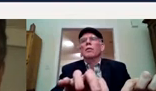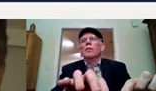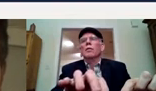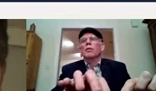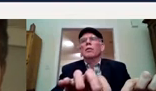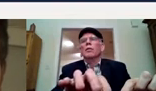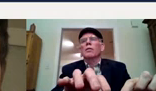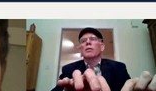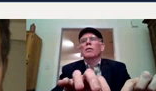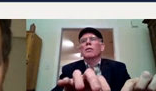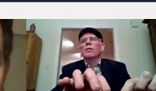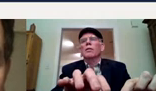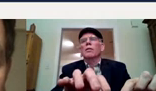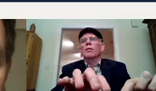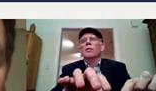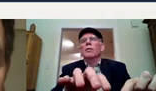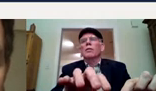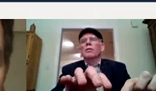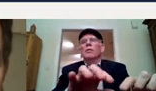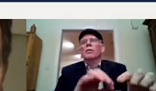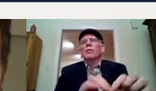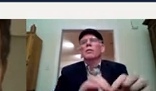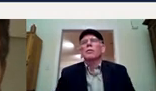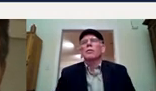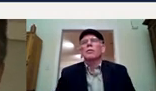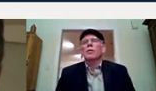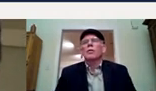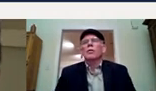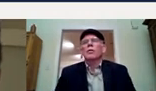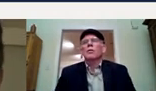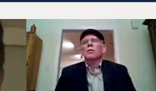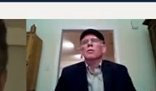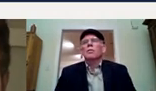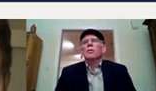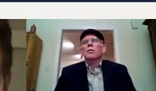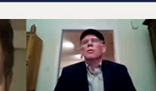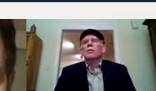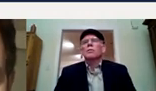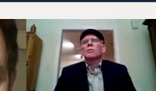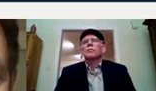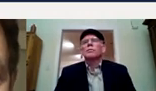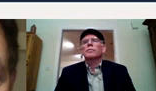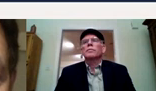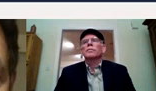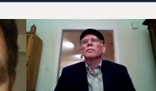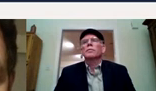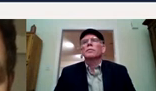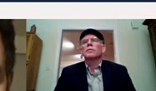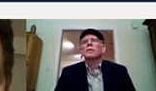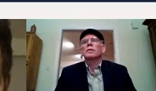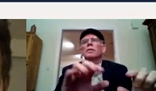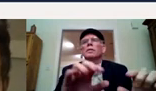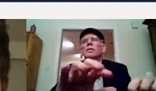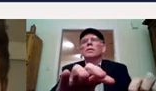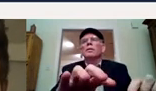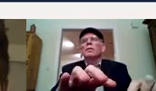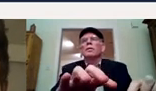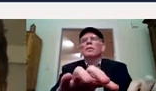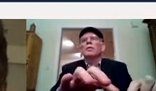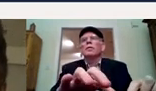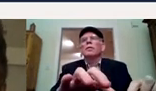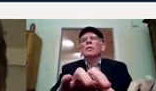questions. Empire State Realty have been the 40-50 year owner of this property. They are an incredibly impressive, accomplished